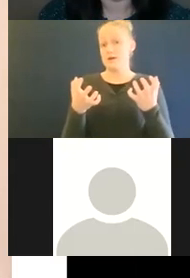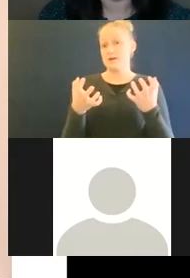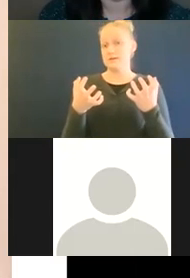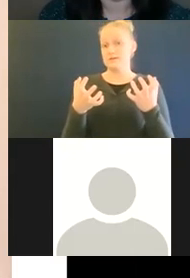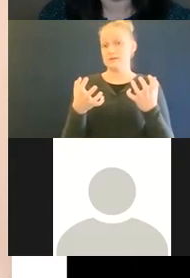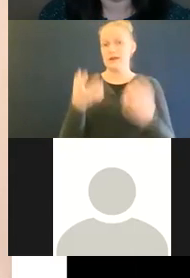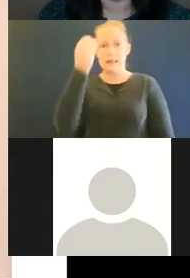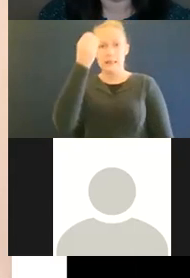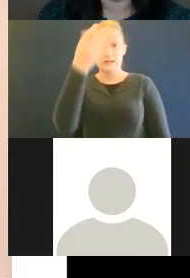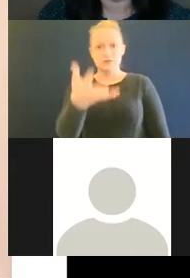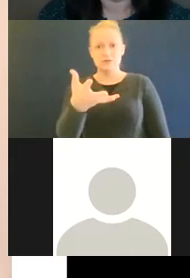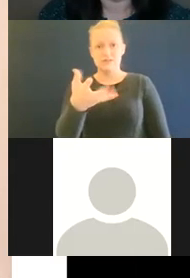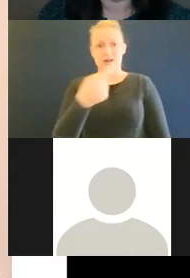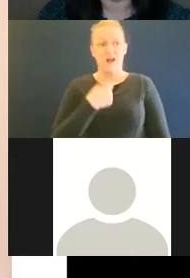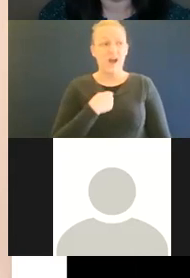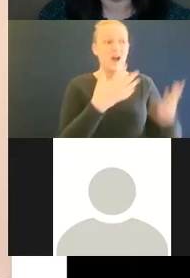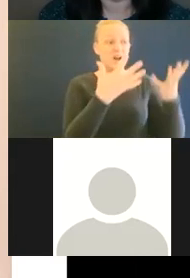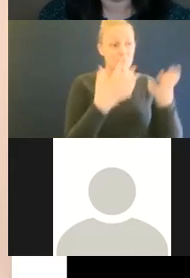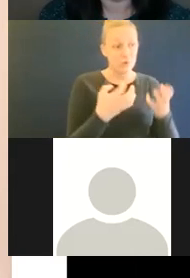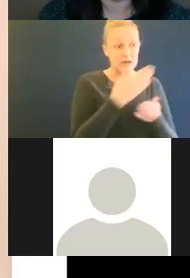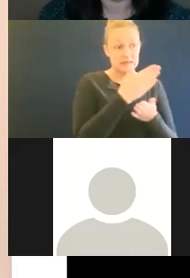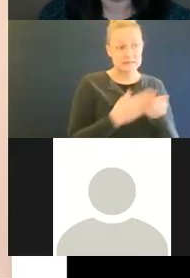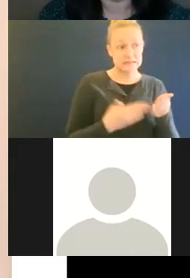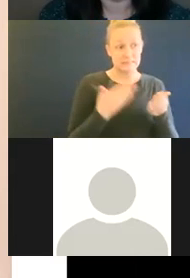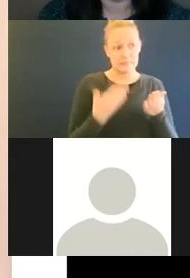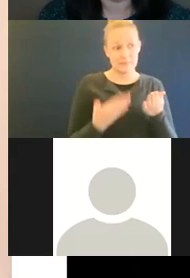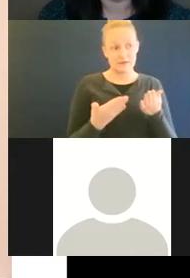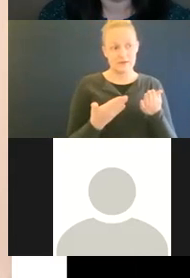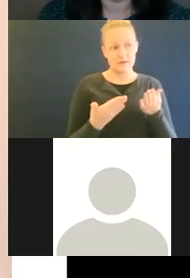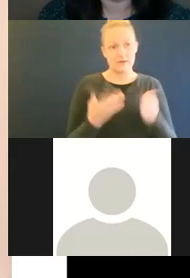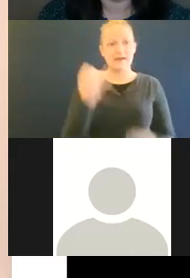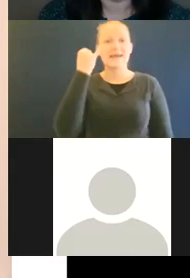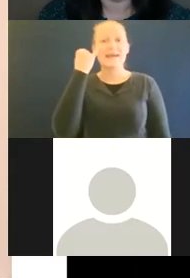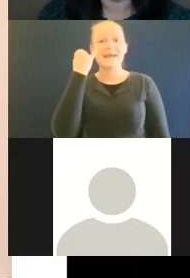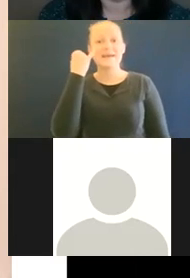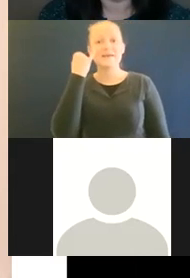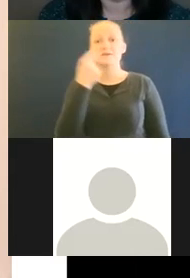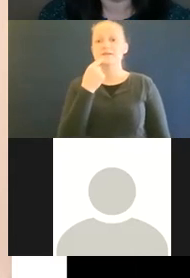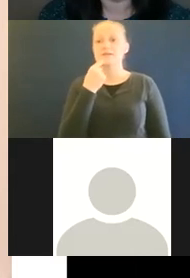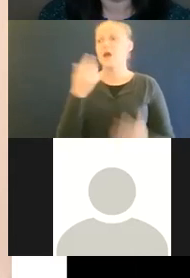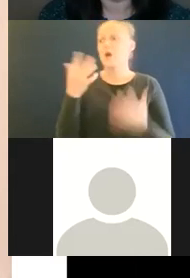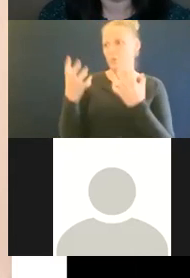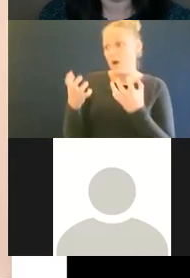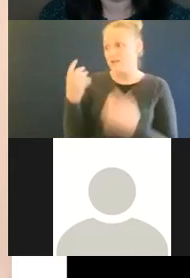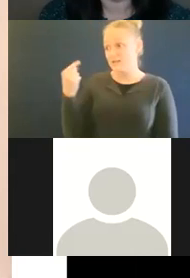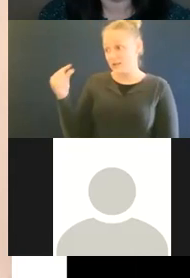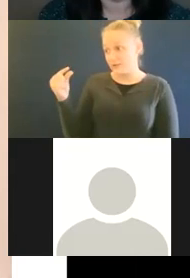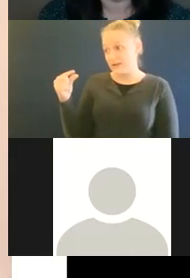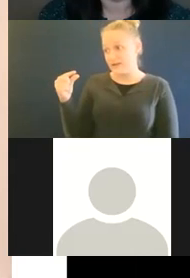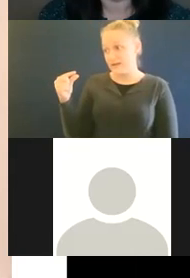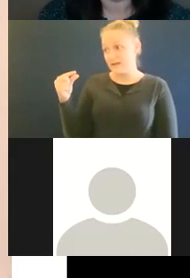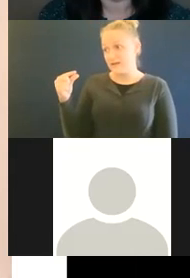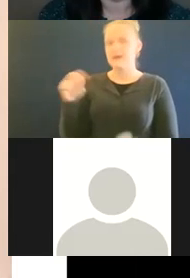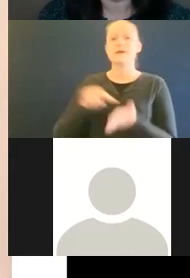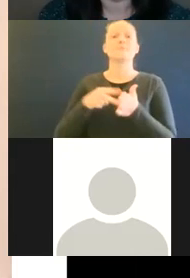I want something. Then if I said want green, then I